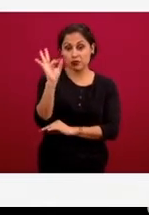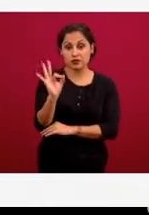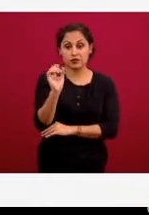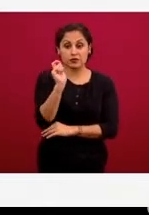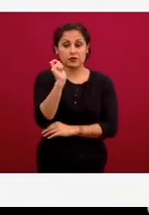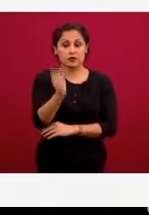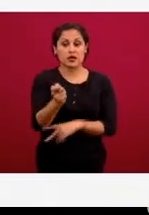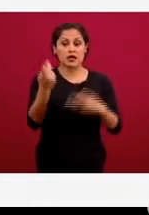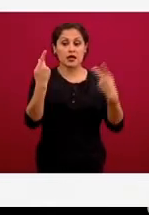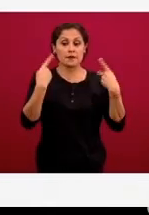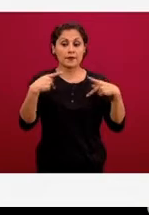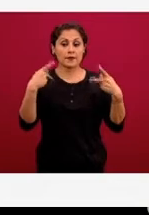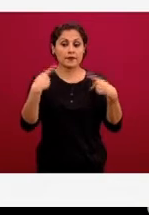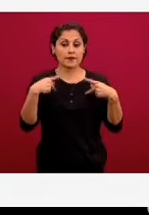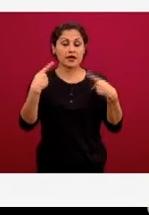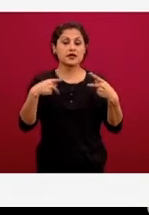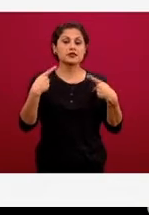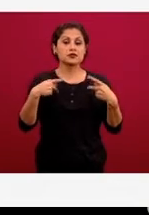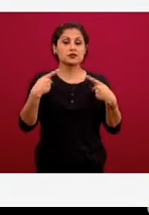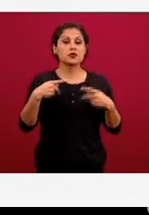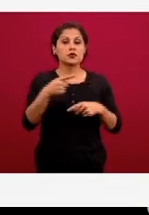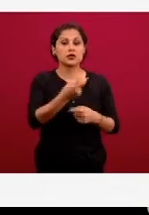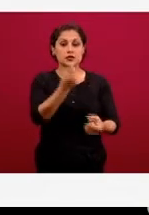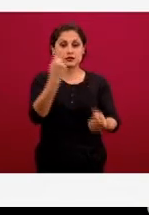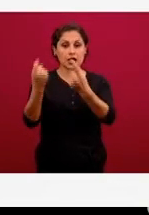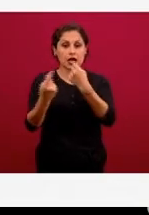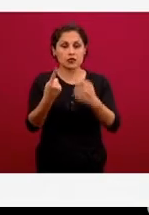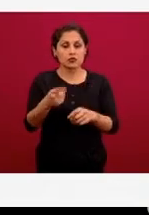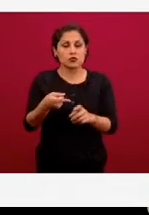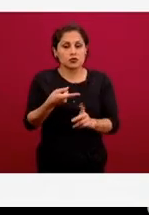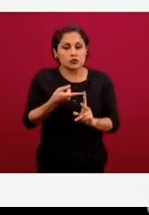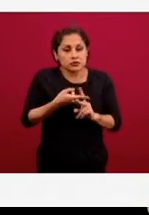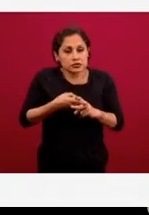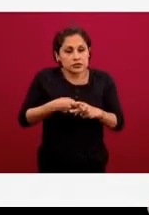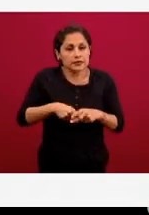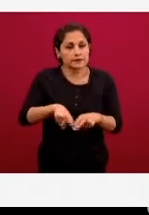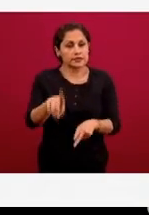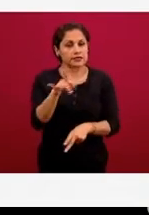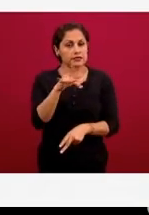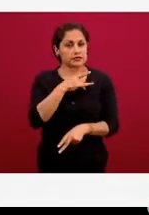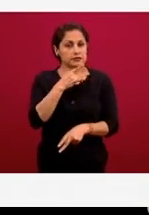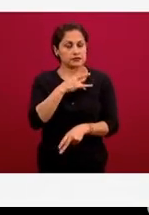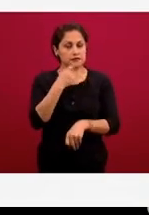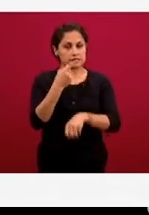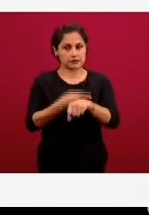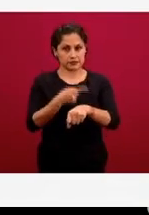had started showing symptoms, especially over the last 2 weeks.